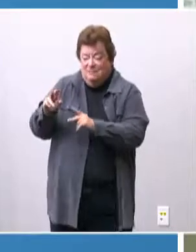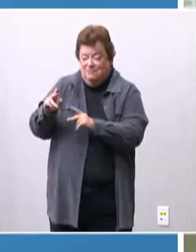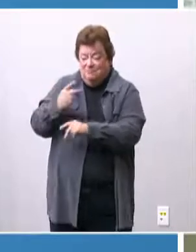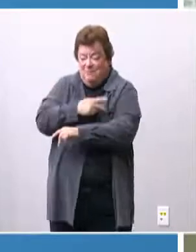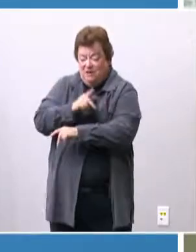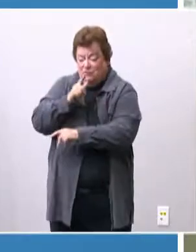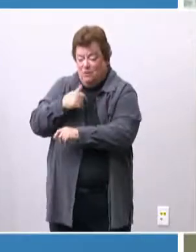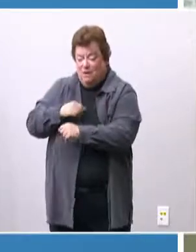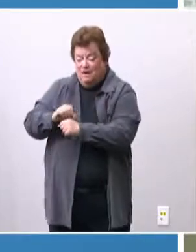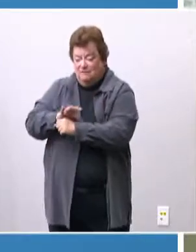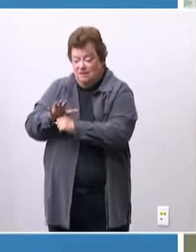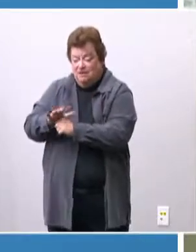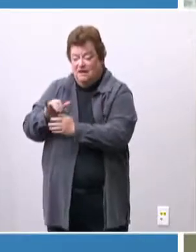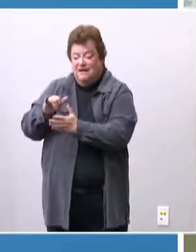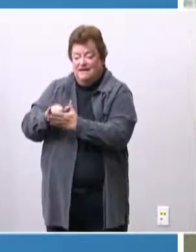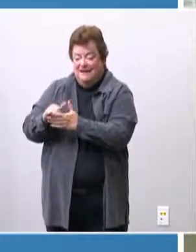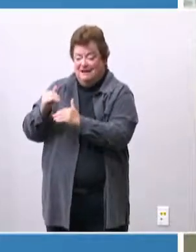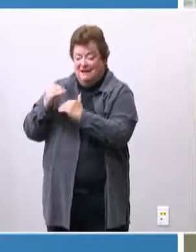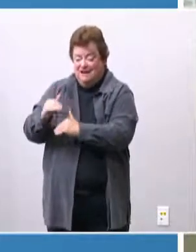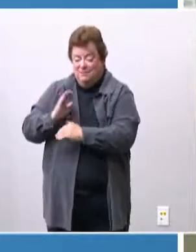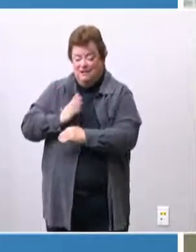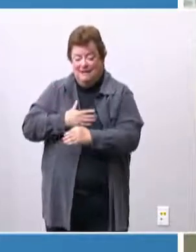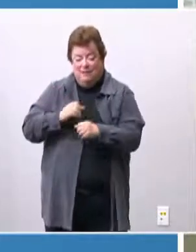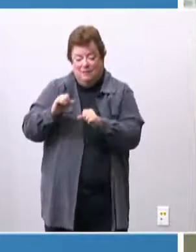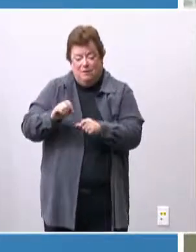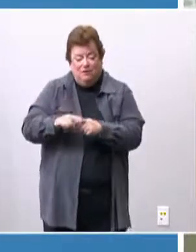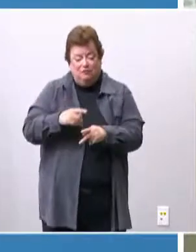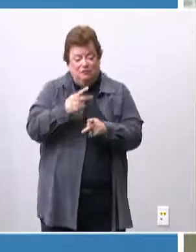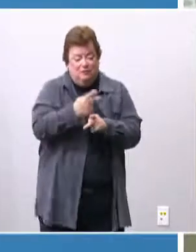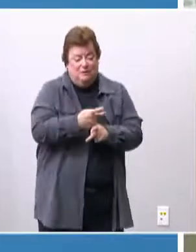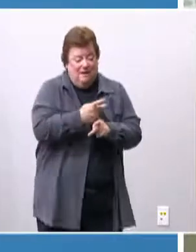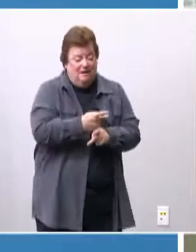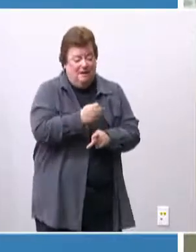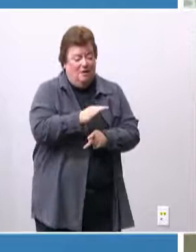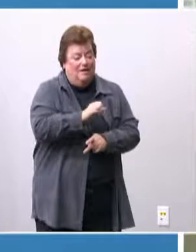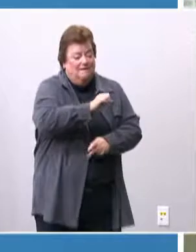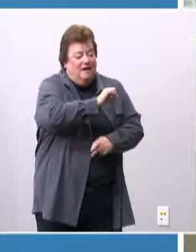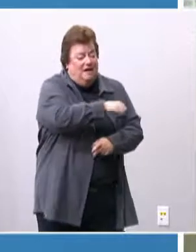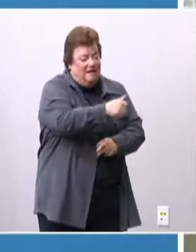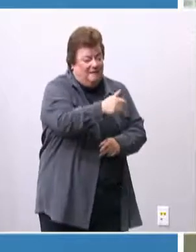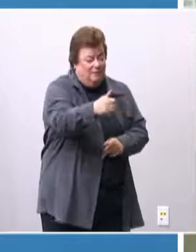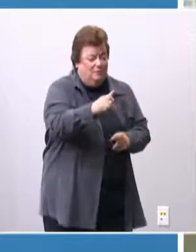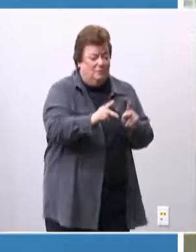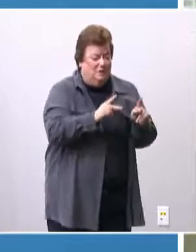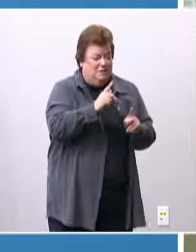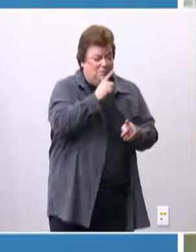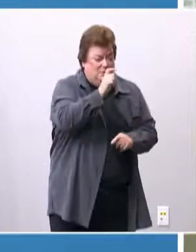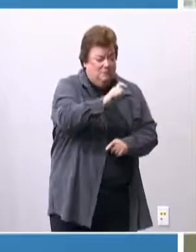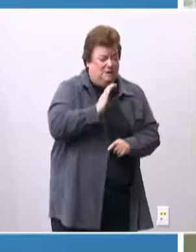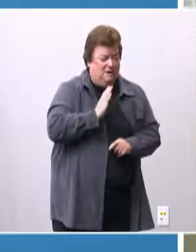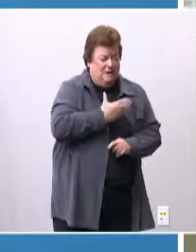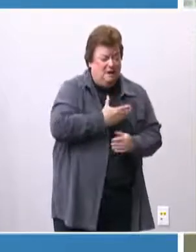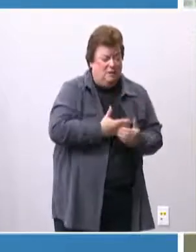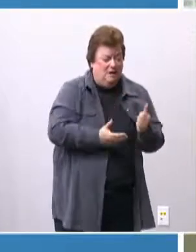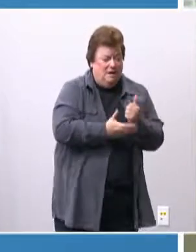limit our ability to take care of those other things and accept people from outside. So